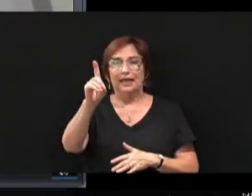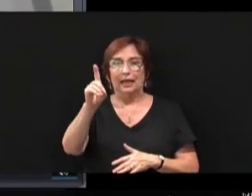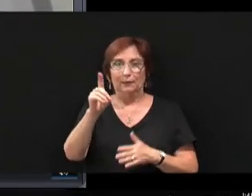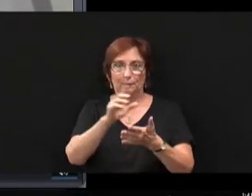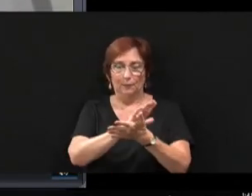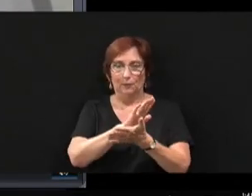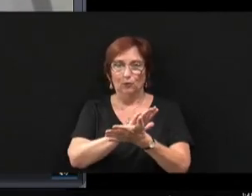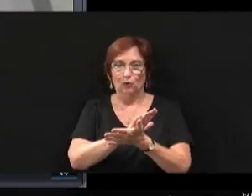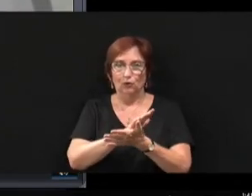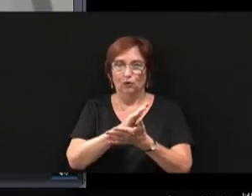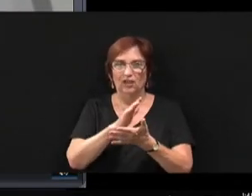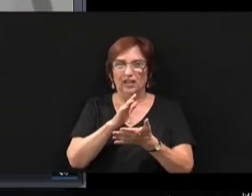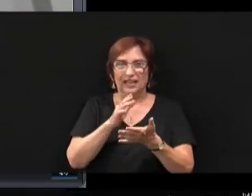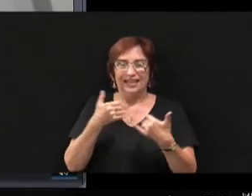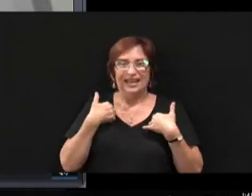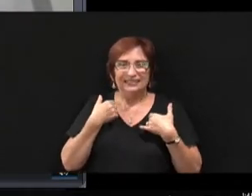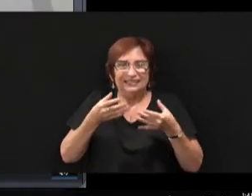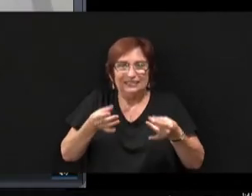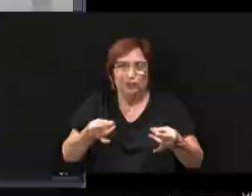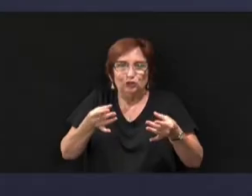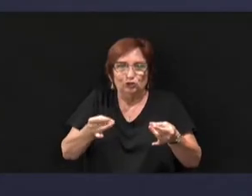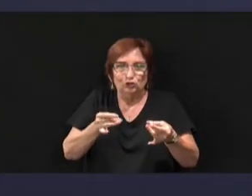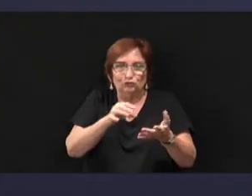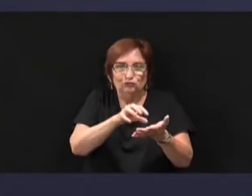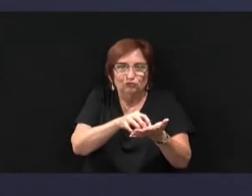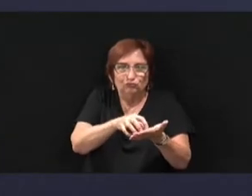has texture in it,